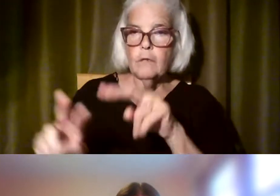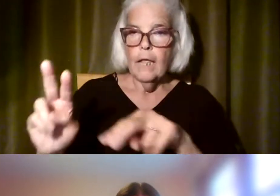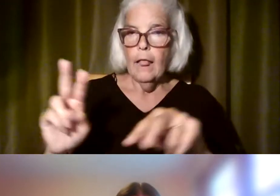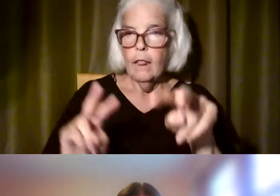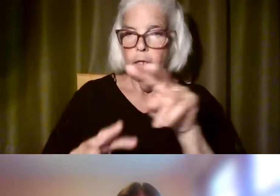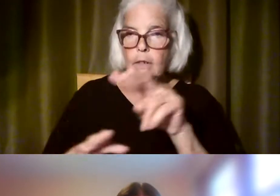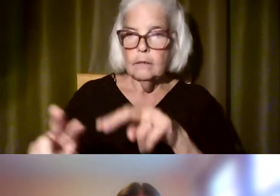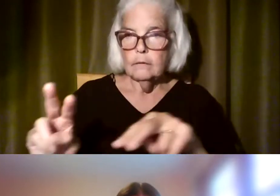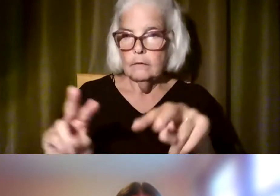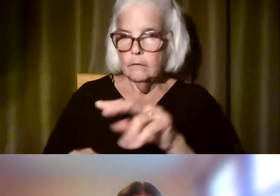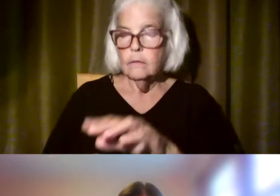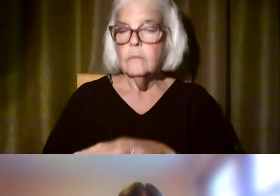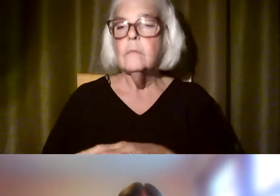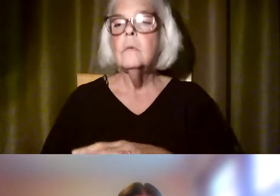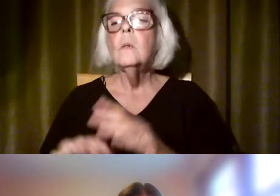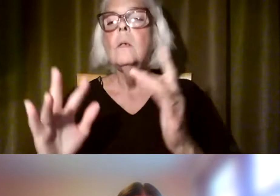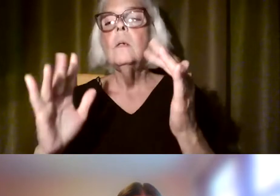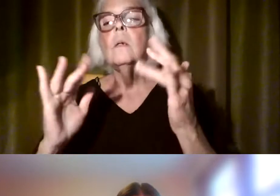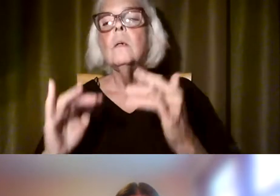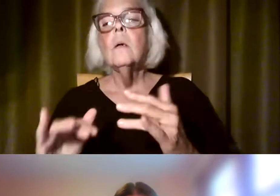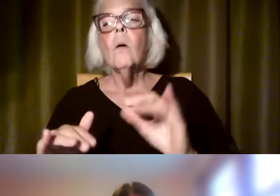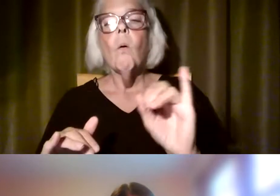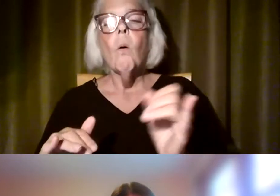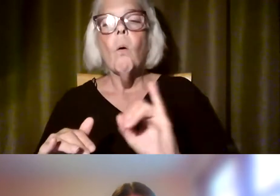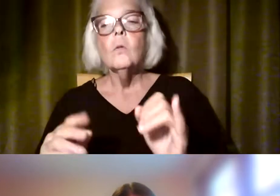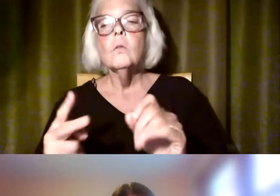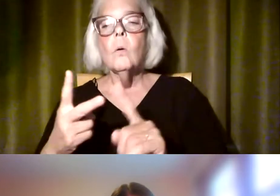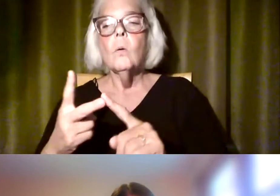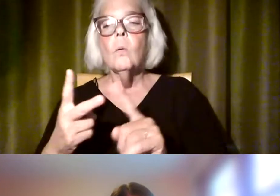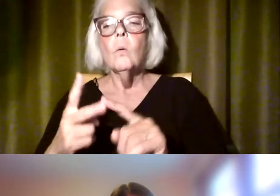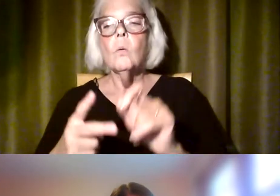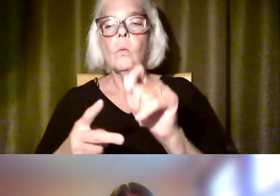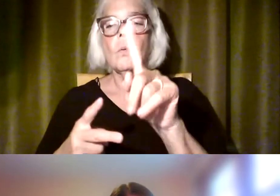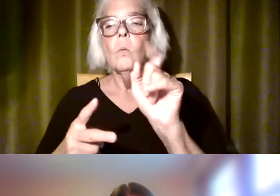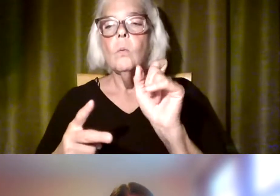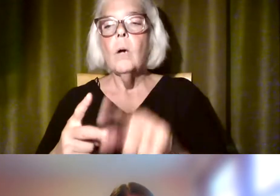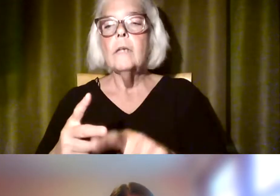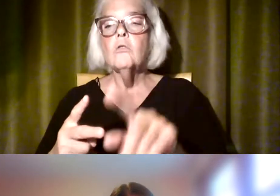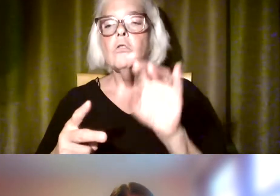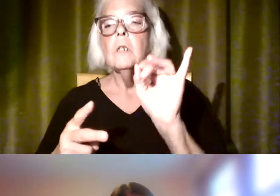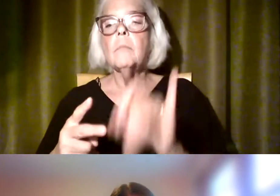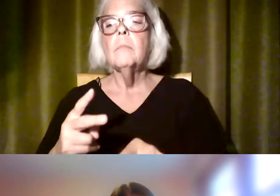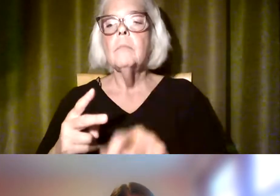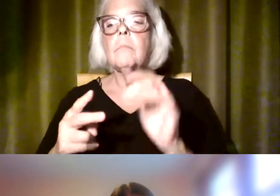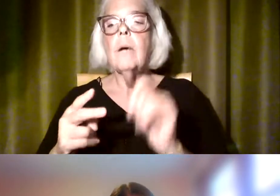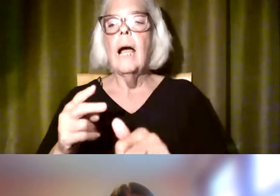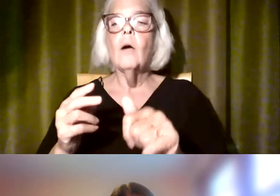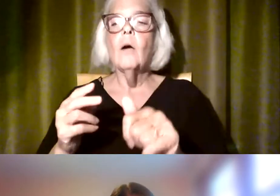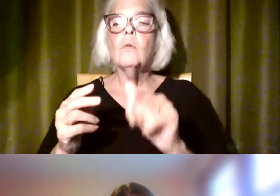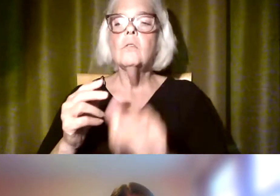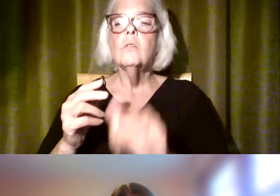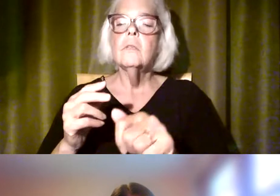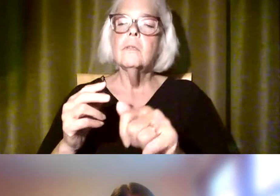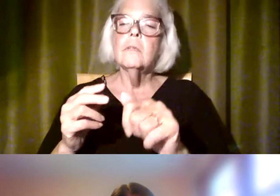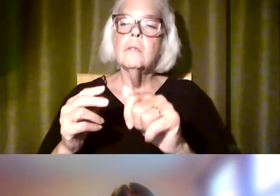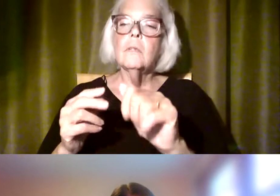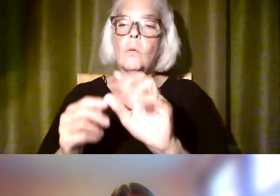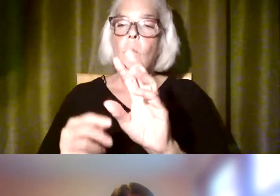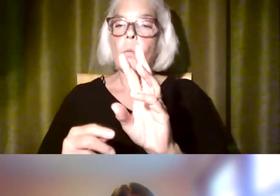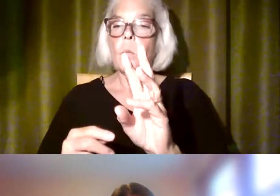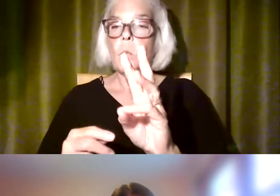the wastewater data, where we access that data and how folks could incorporate that into their surveillance.